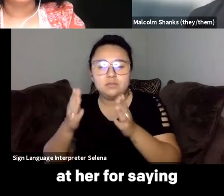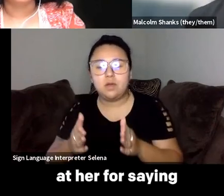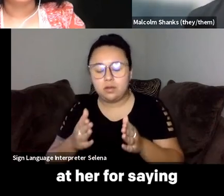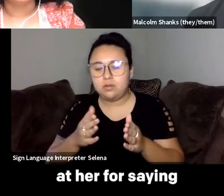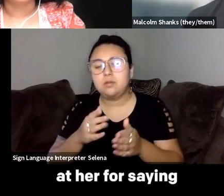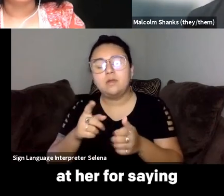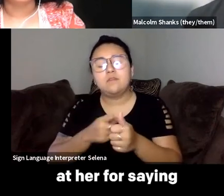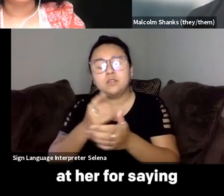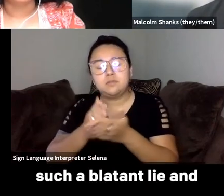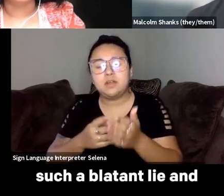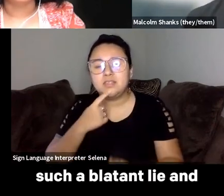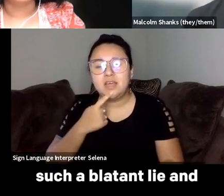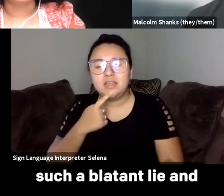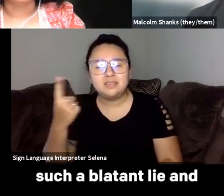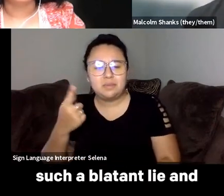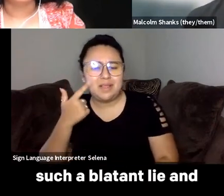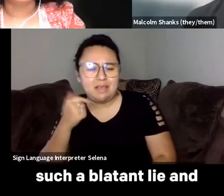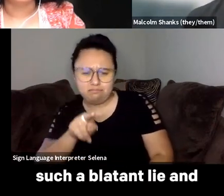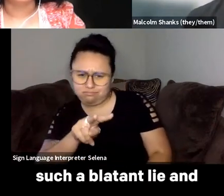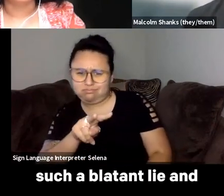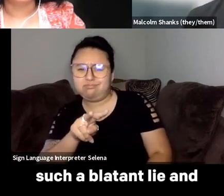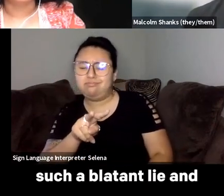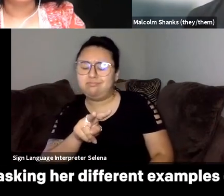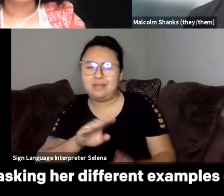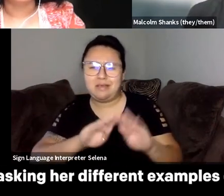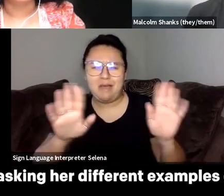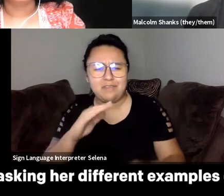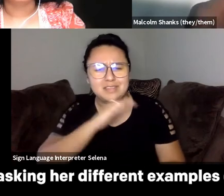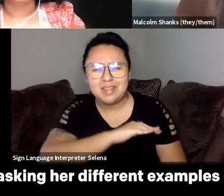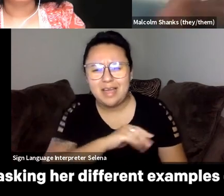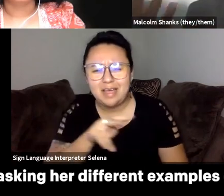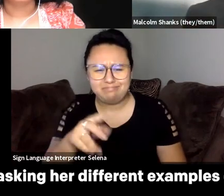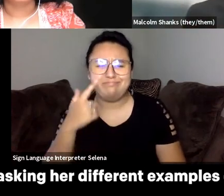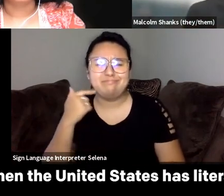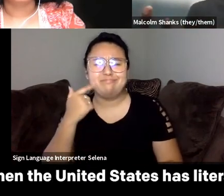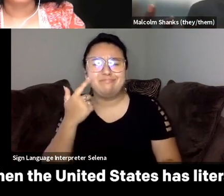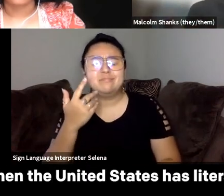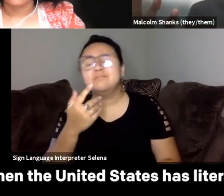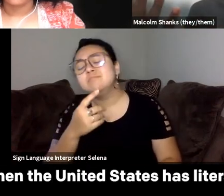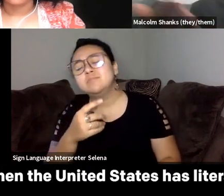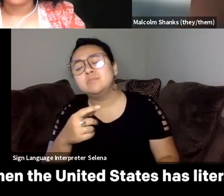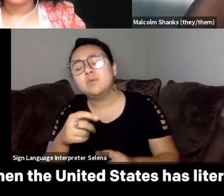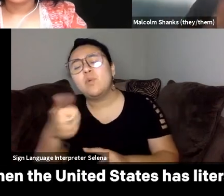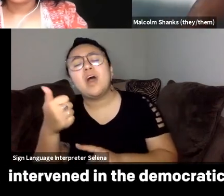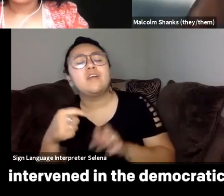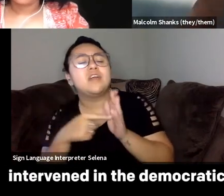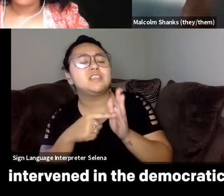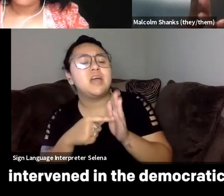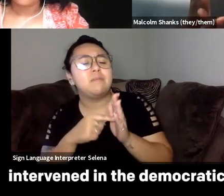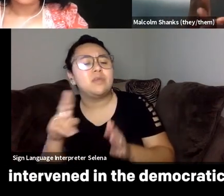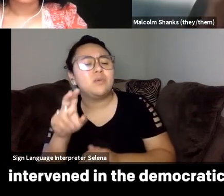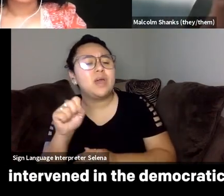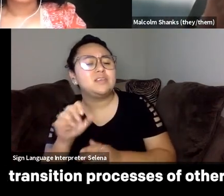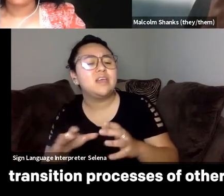her and for saying such a blatant lie, and asking her different examples of when the United States has literally intervened